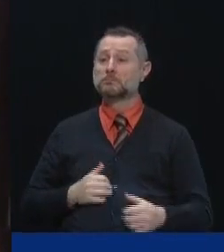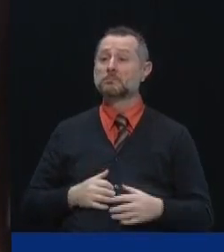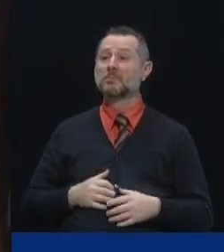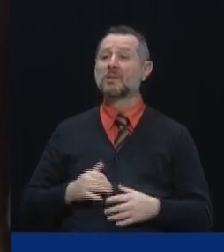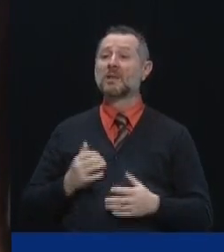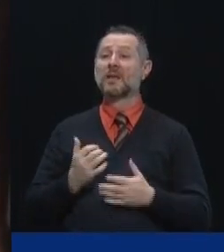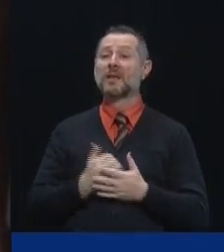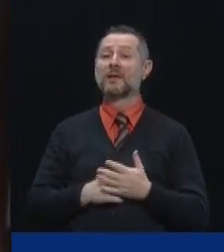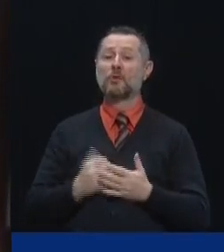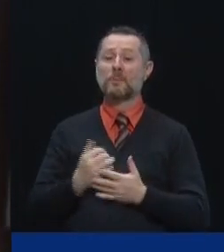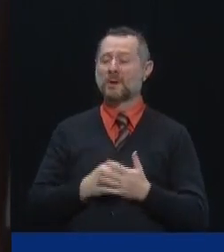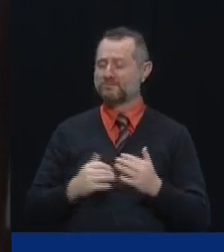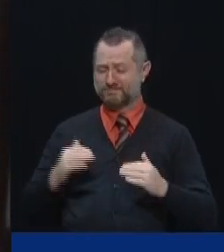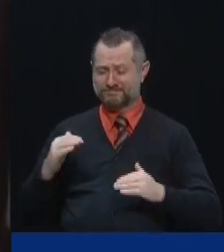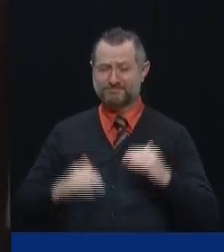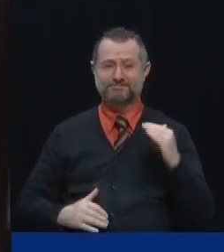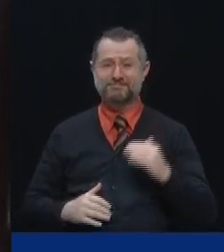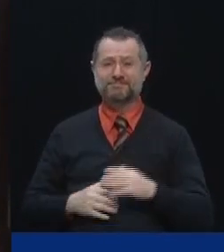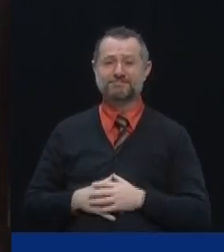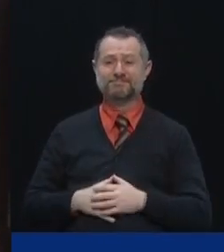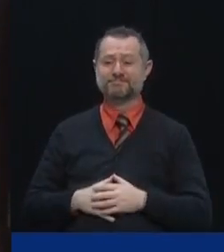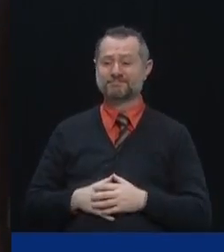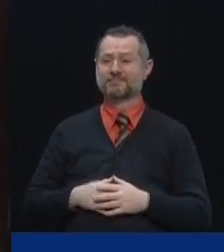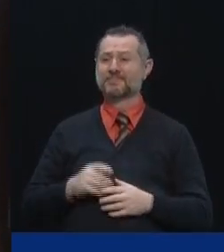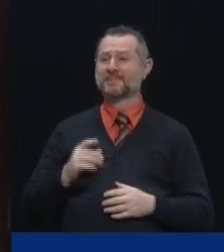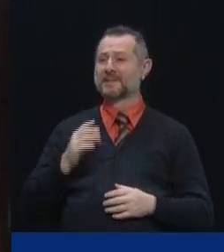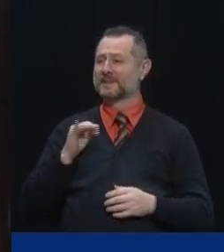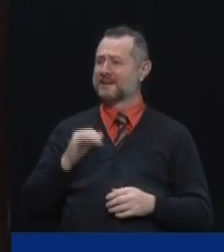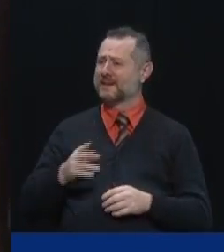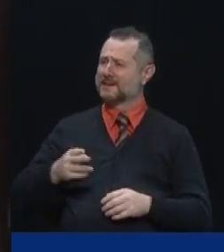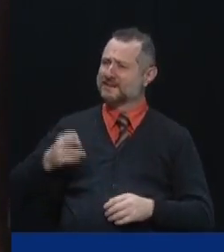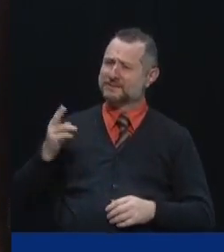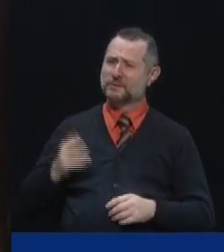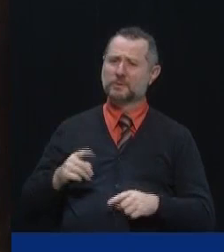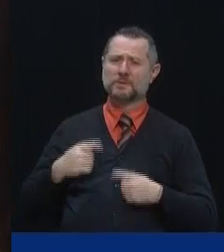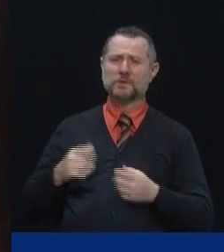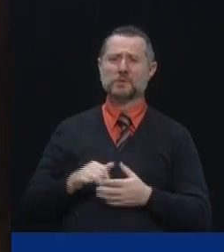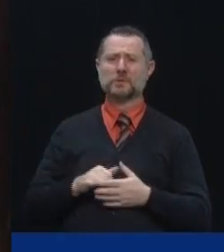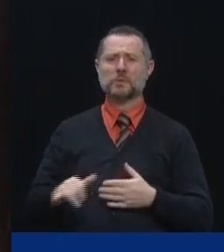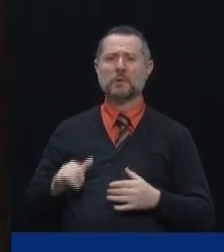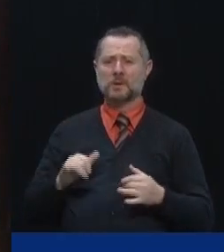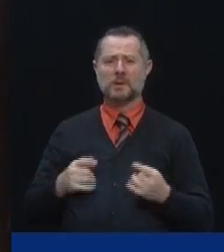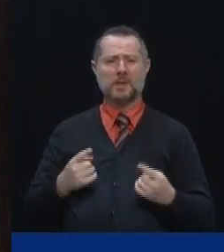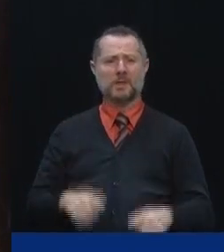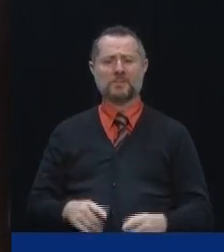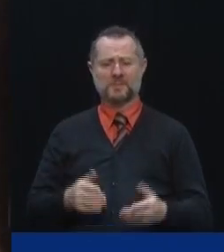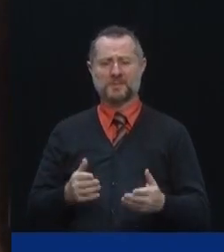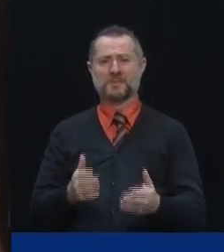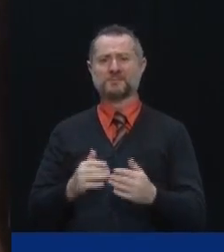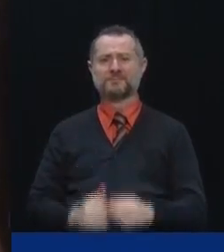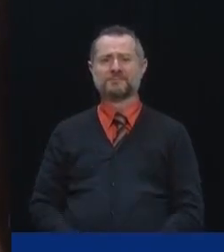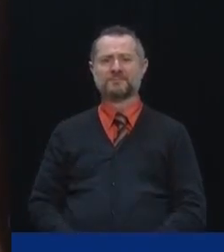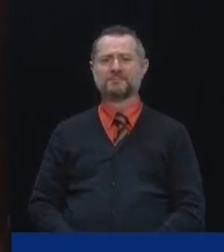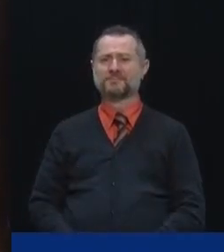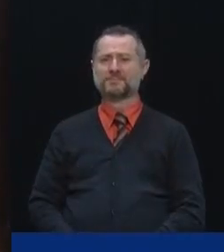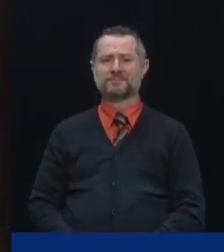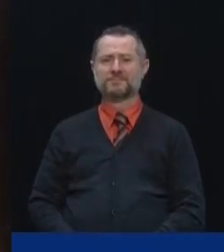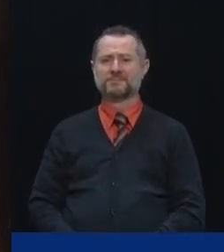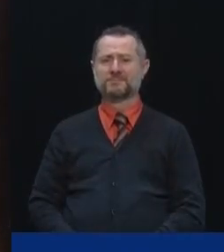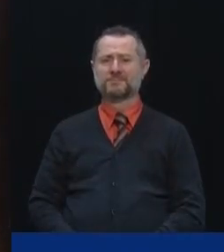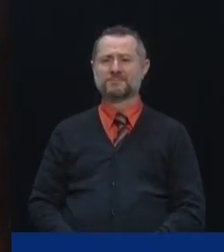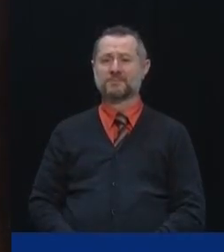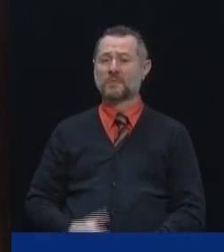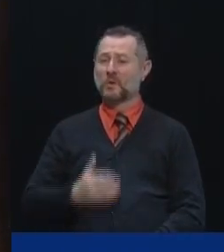inequality in the history of this state and this nation. Not